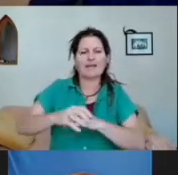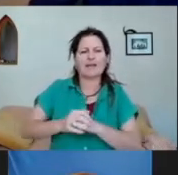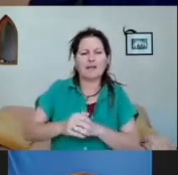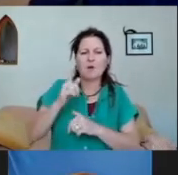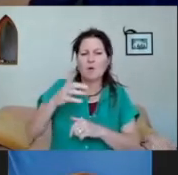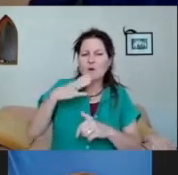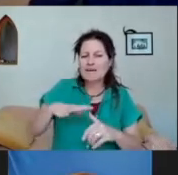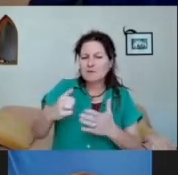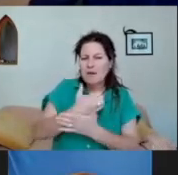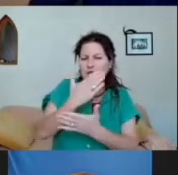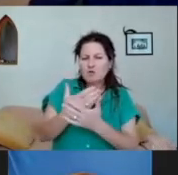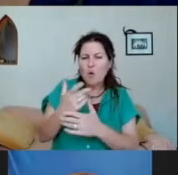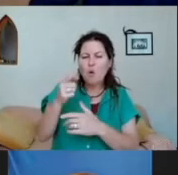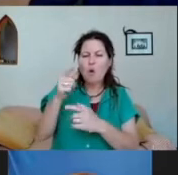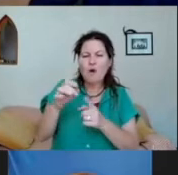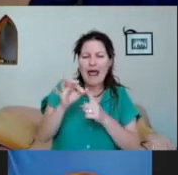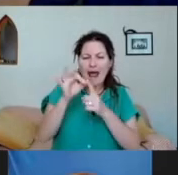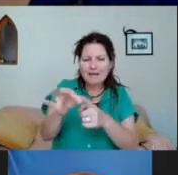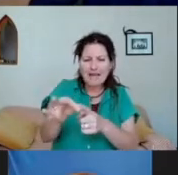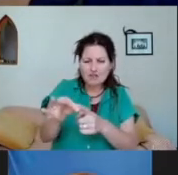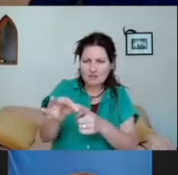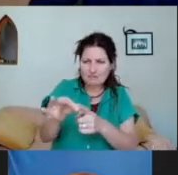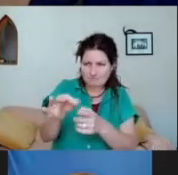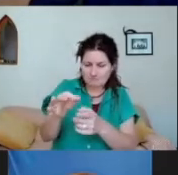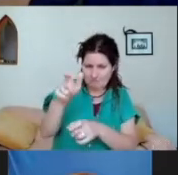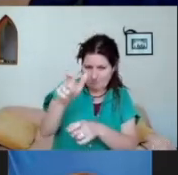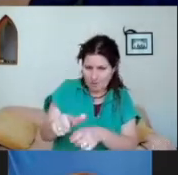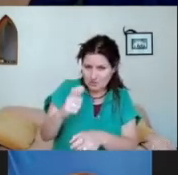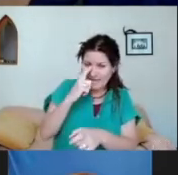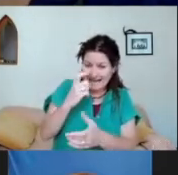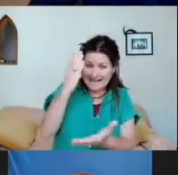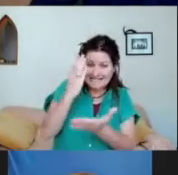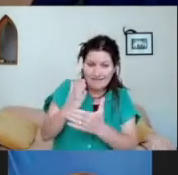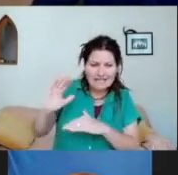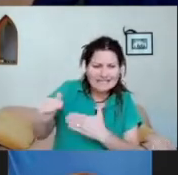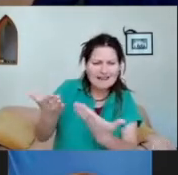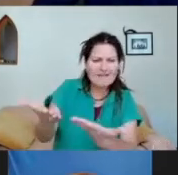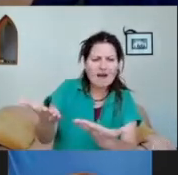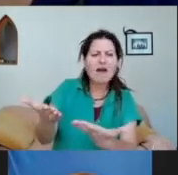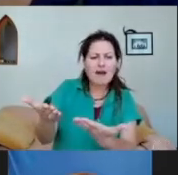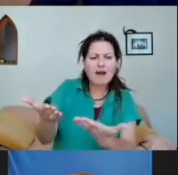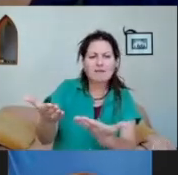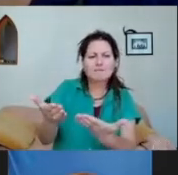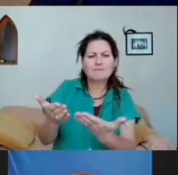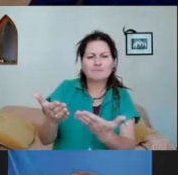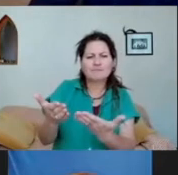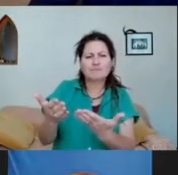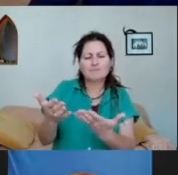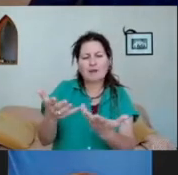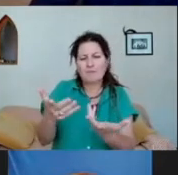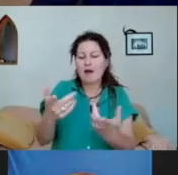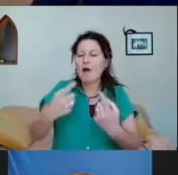that somebody would definitely be able to follow through with it, even if we couldn't find a producer for